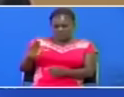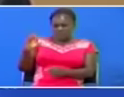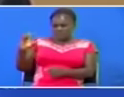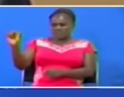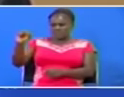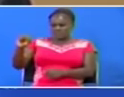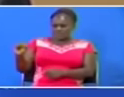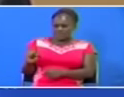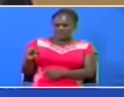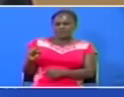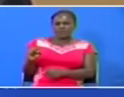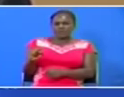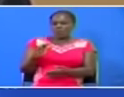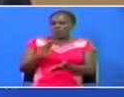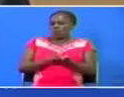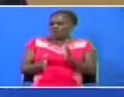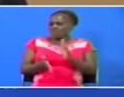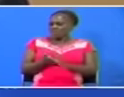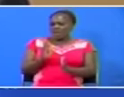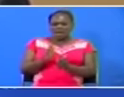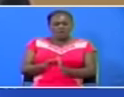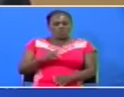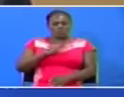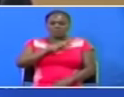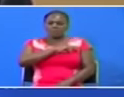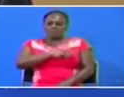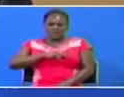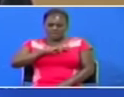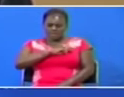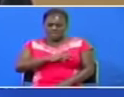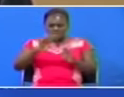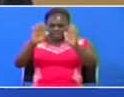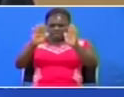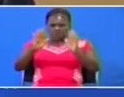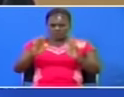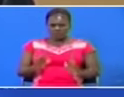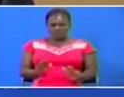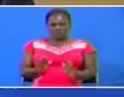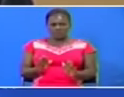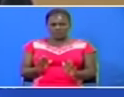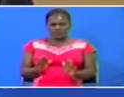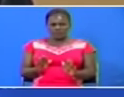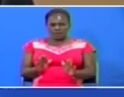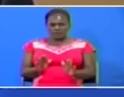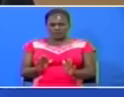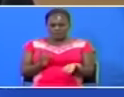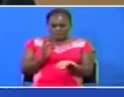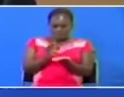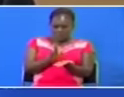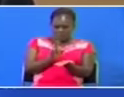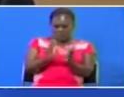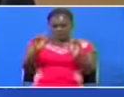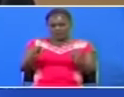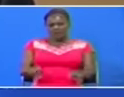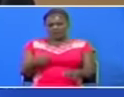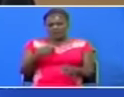cabinet, without mercy, and where it is necessary to reconstitute, reconstitute. And